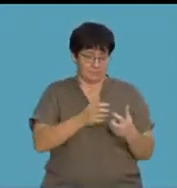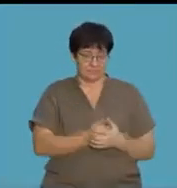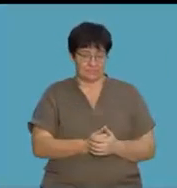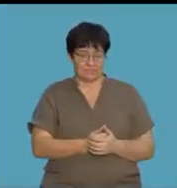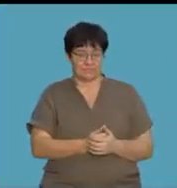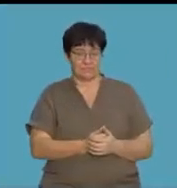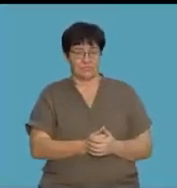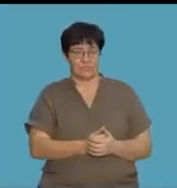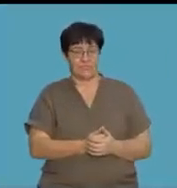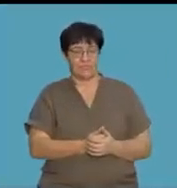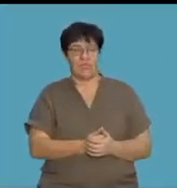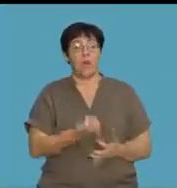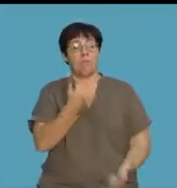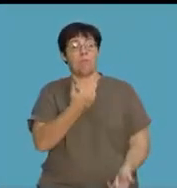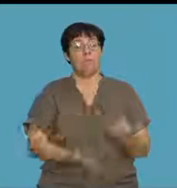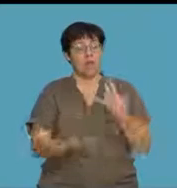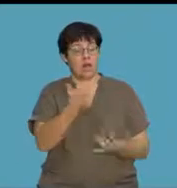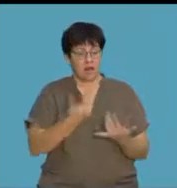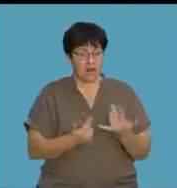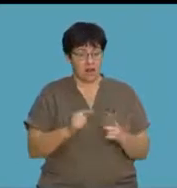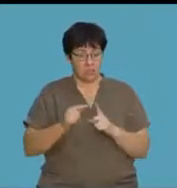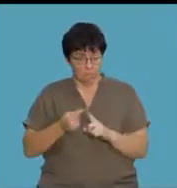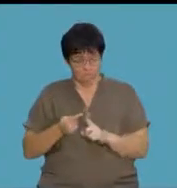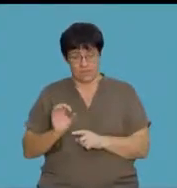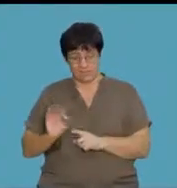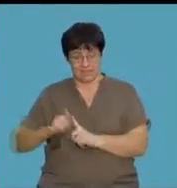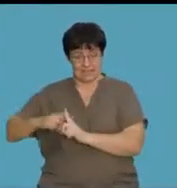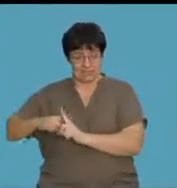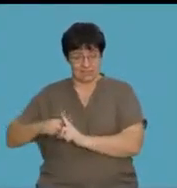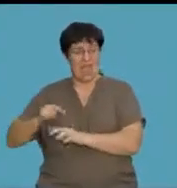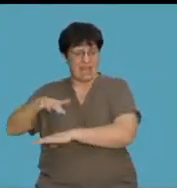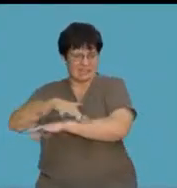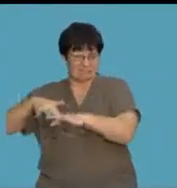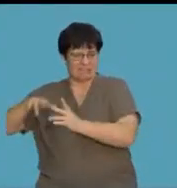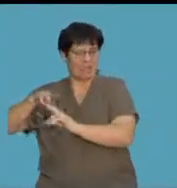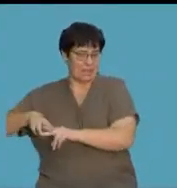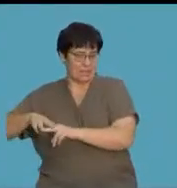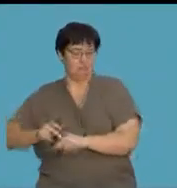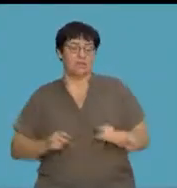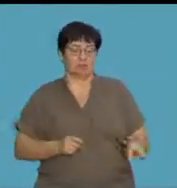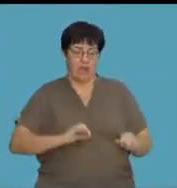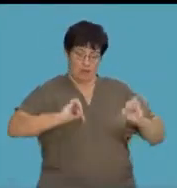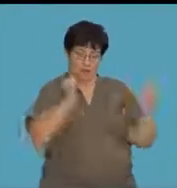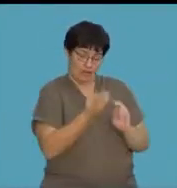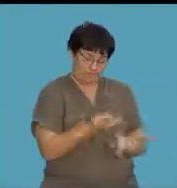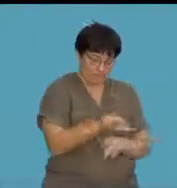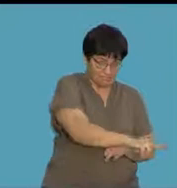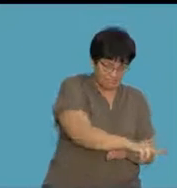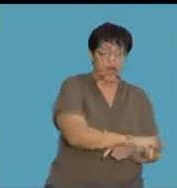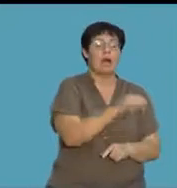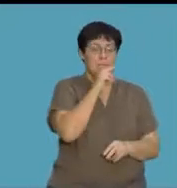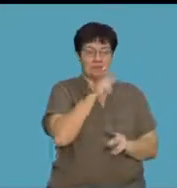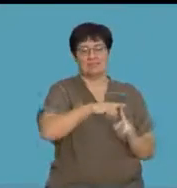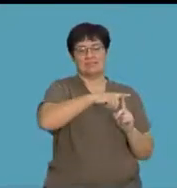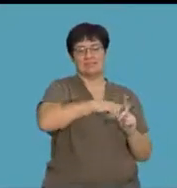have a specific boiling point and freezing point under specific conditions. So the boiling point has a lot to do with